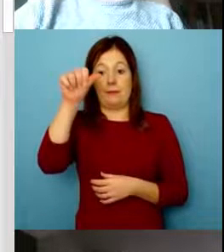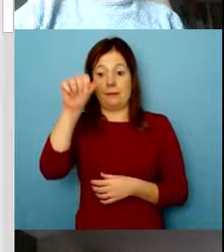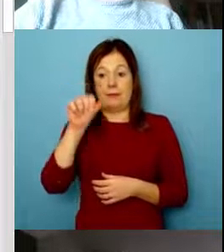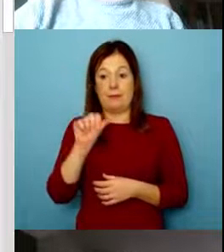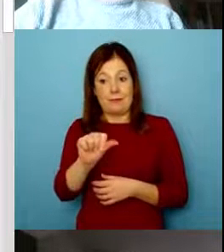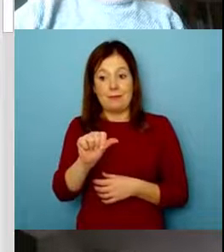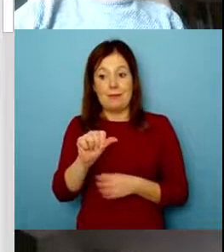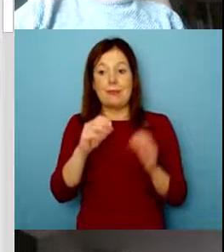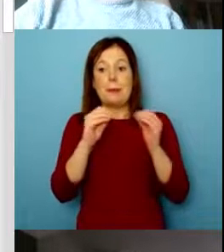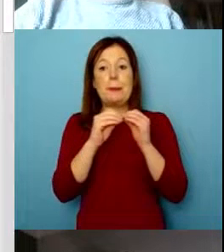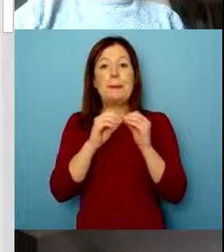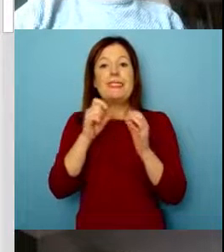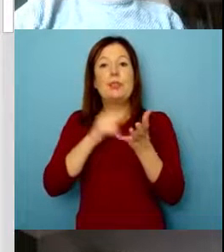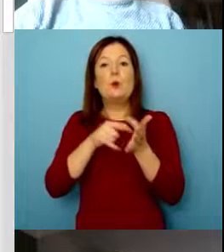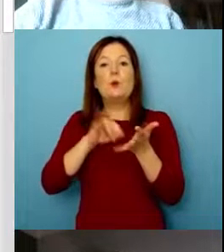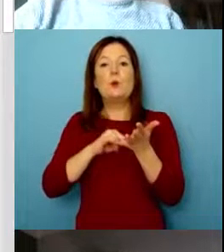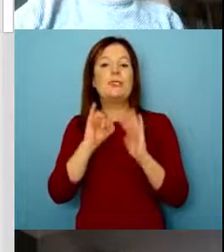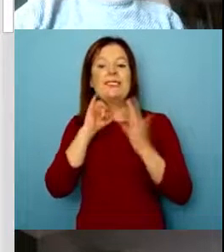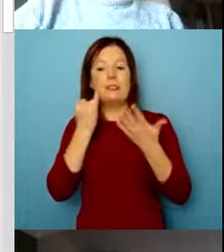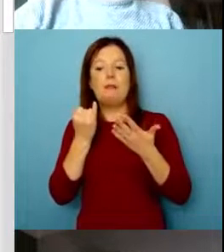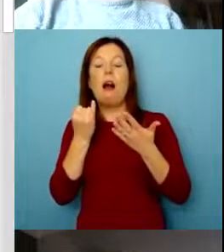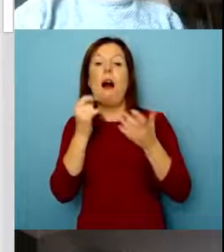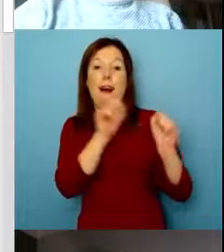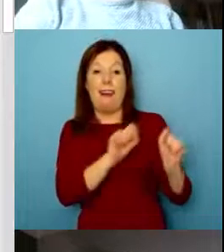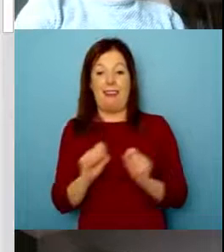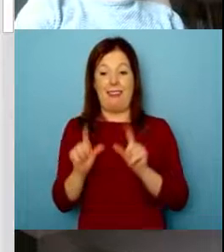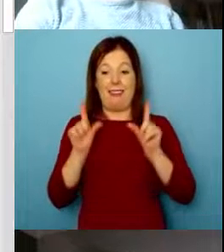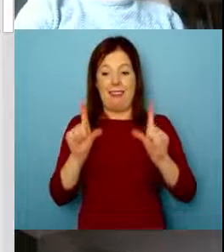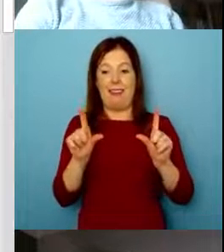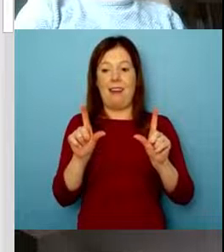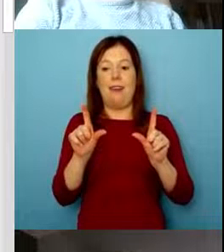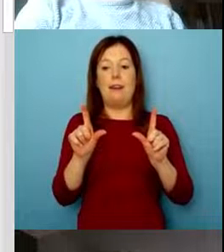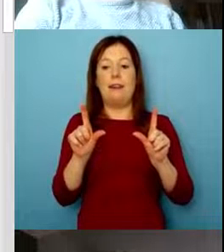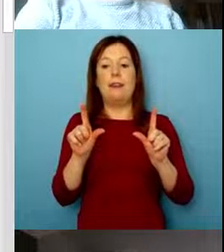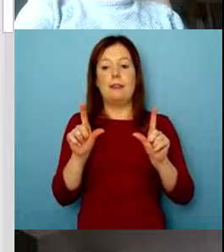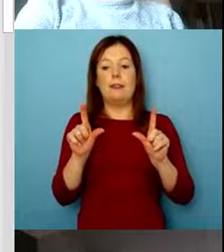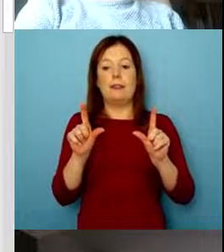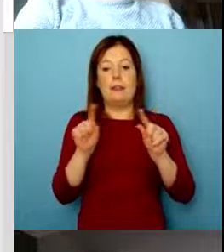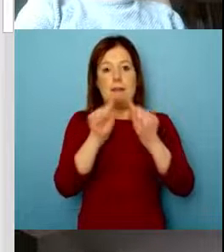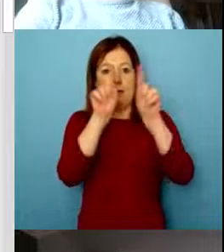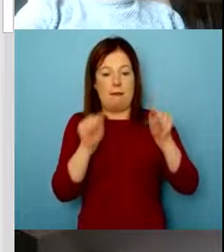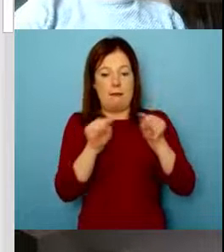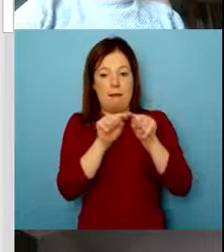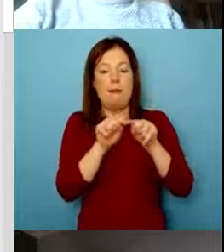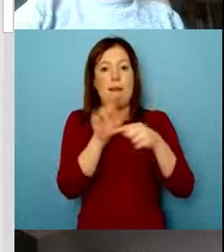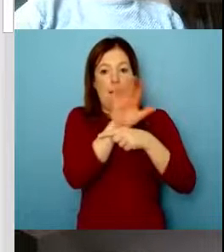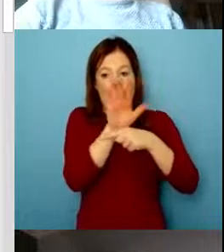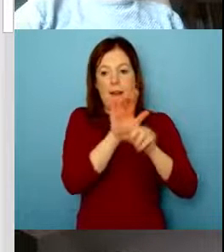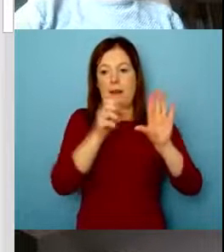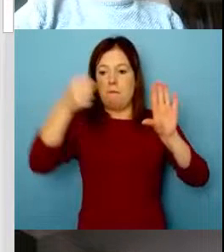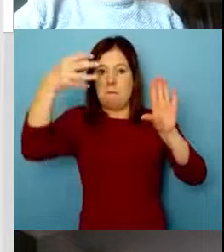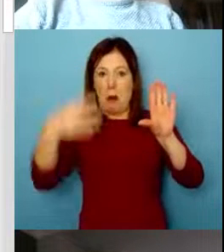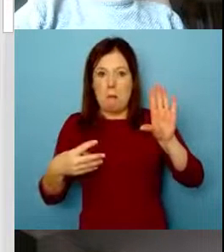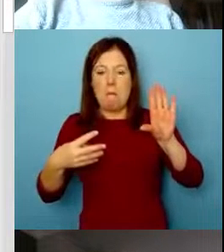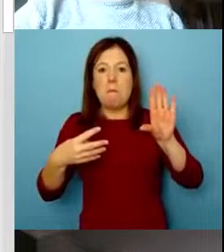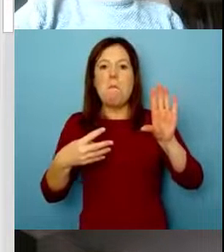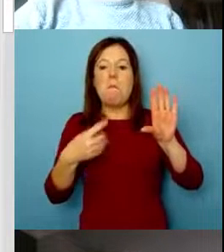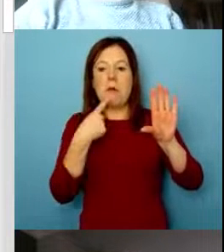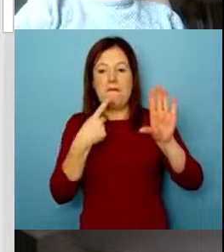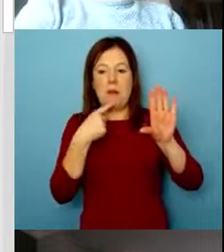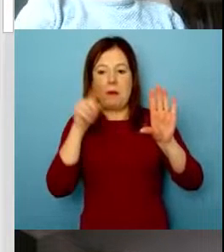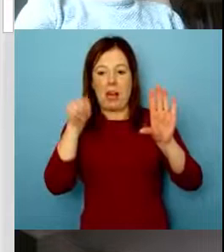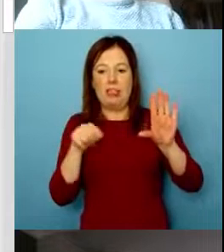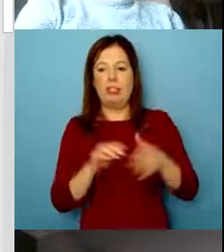BBC Music 6, you then get some valuable content information about that show, with a synopsis and an